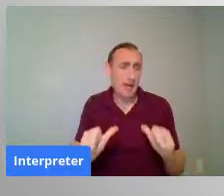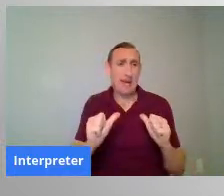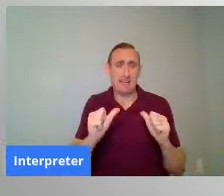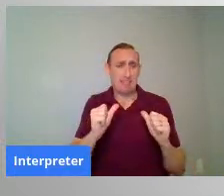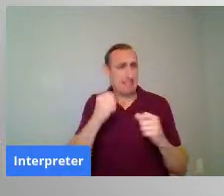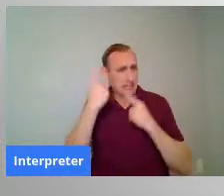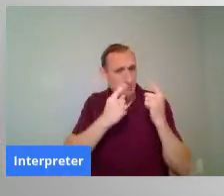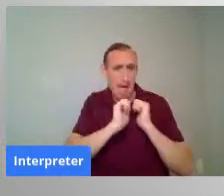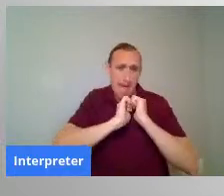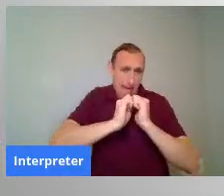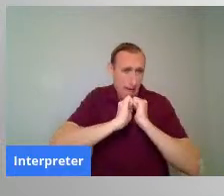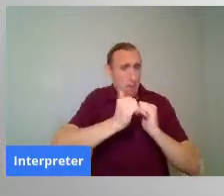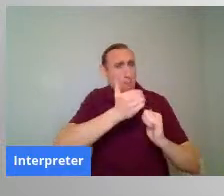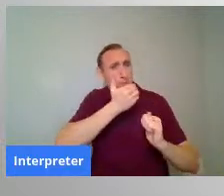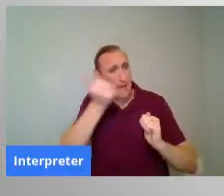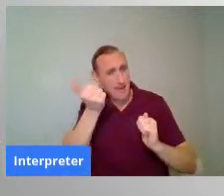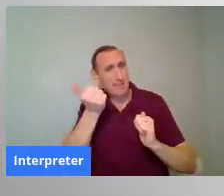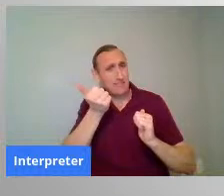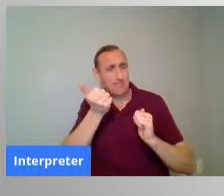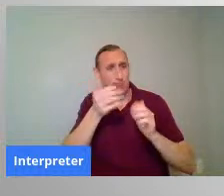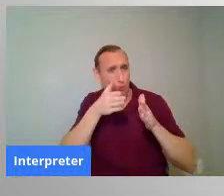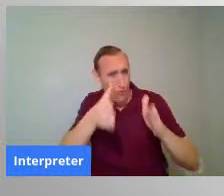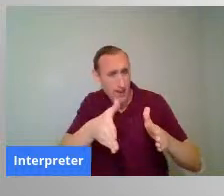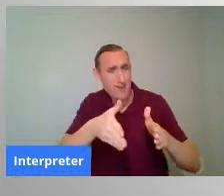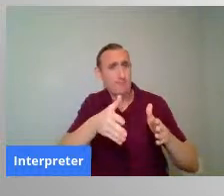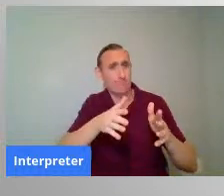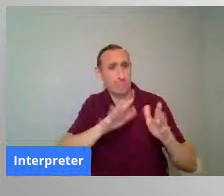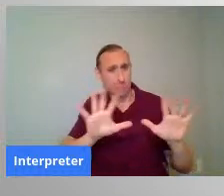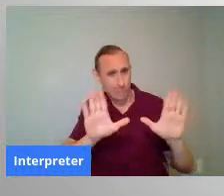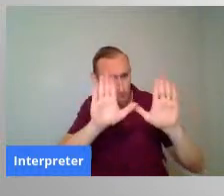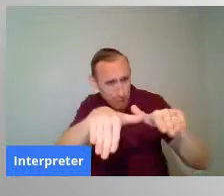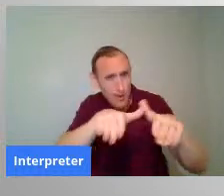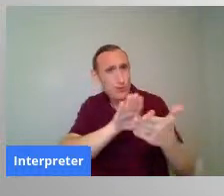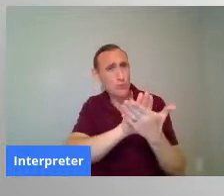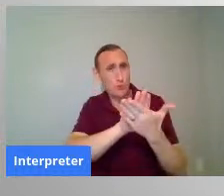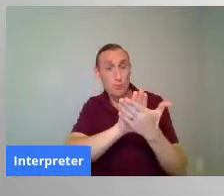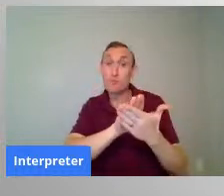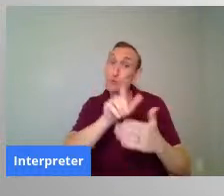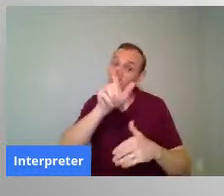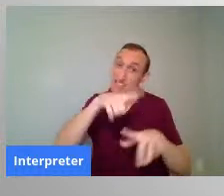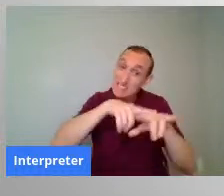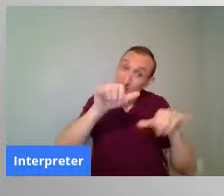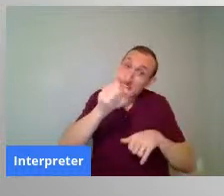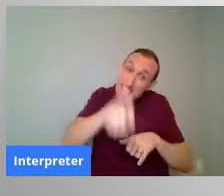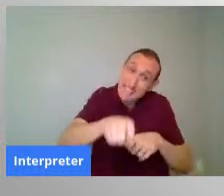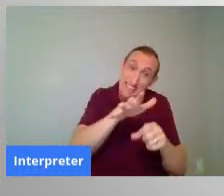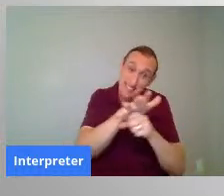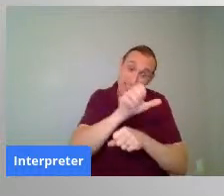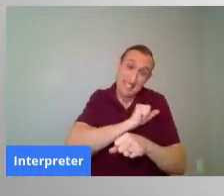But we also need people to be able to teach them. And